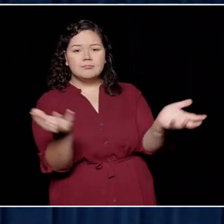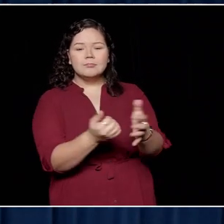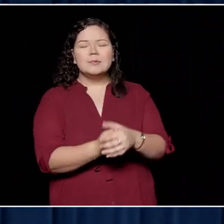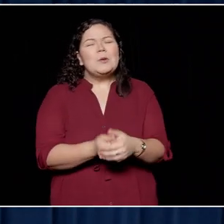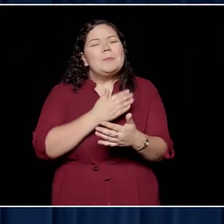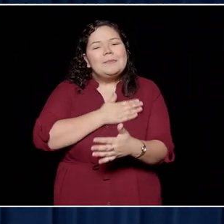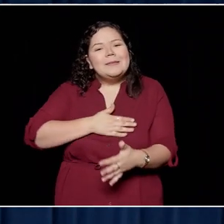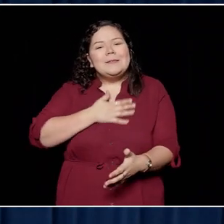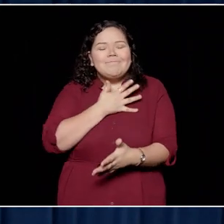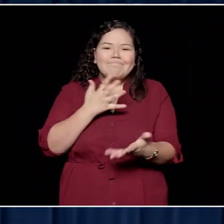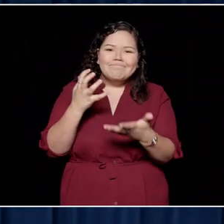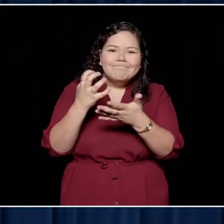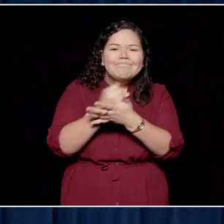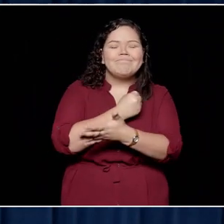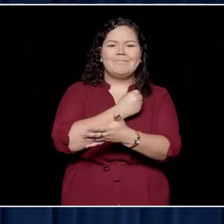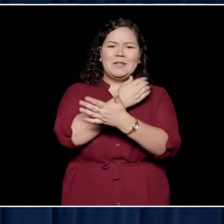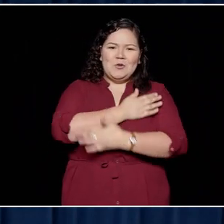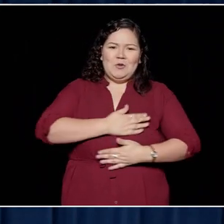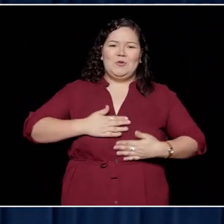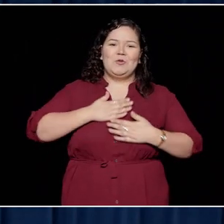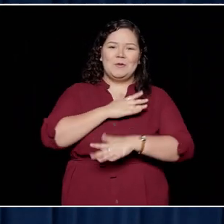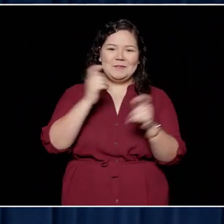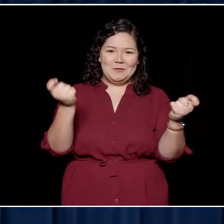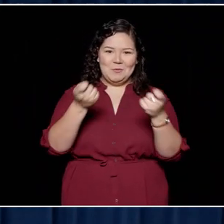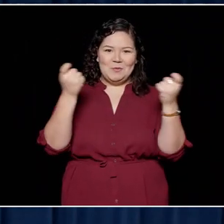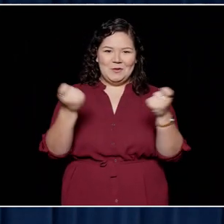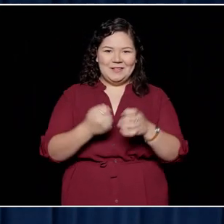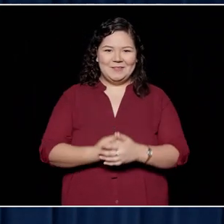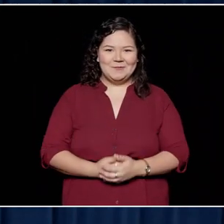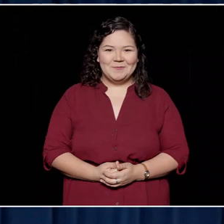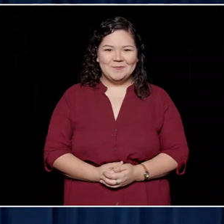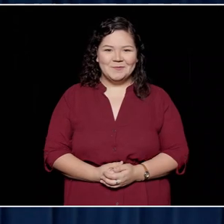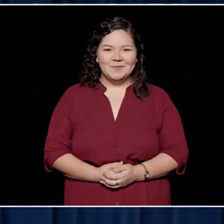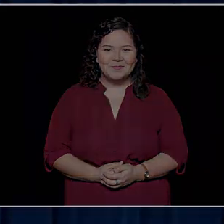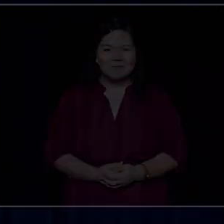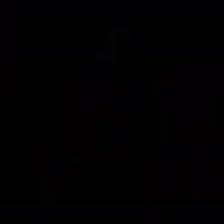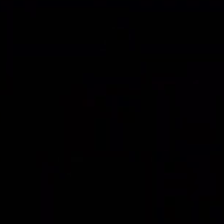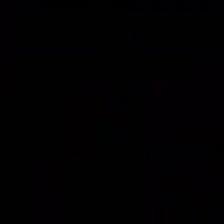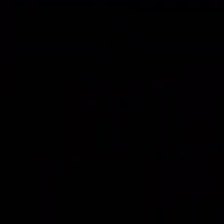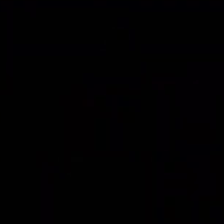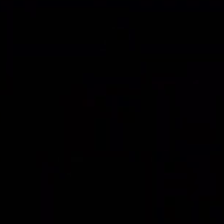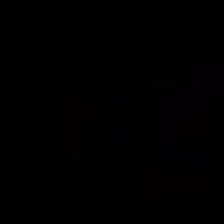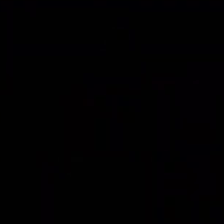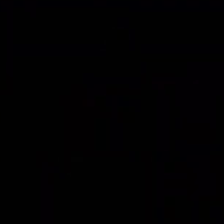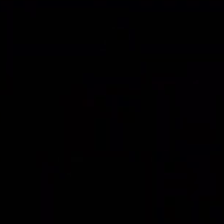So please, enjoy the ceremony.